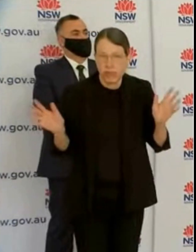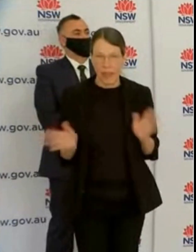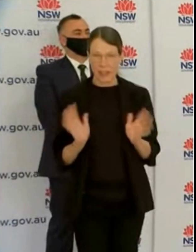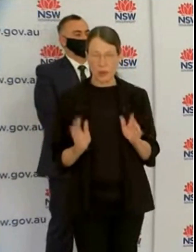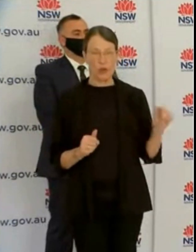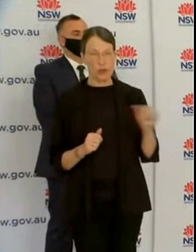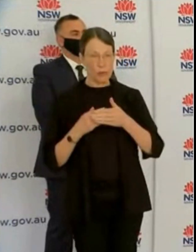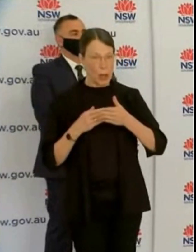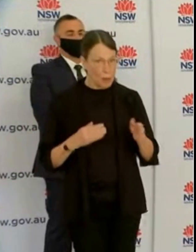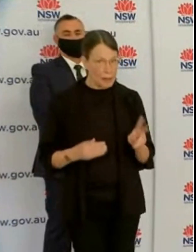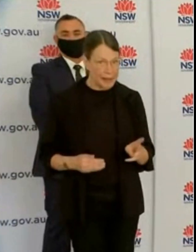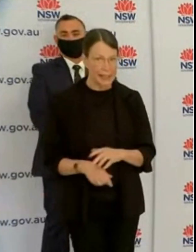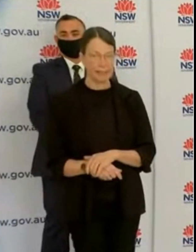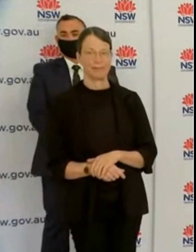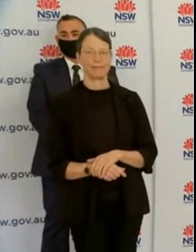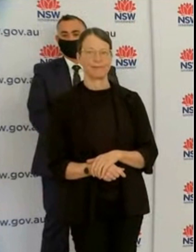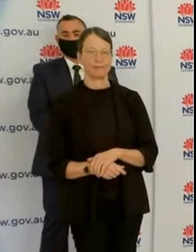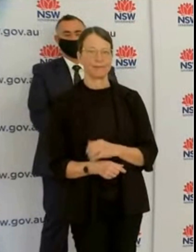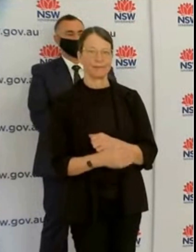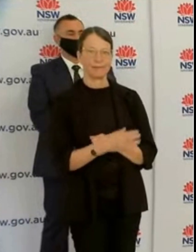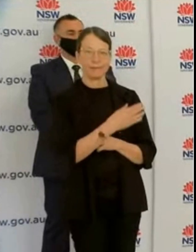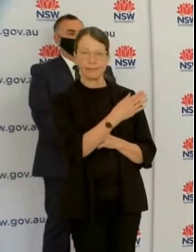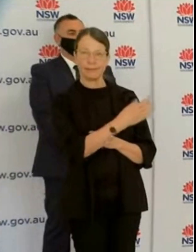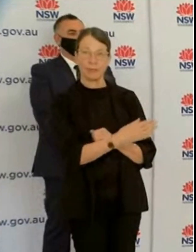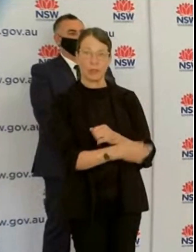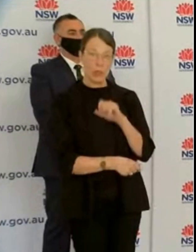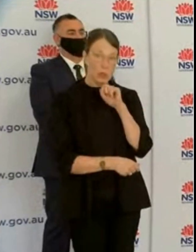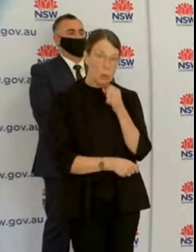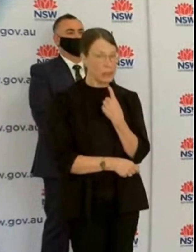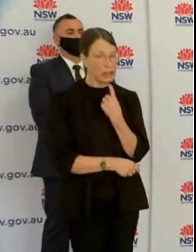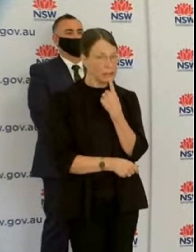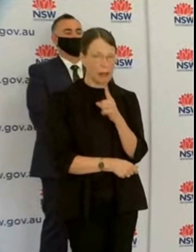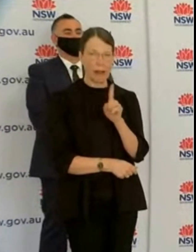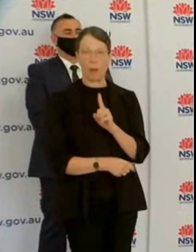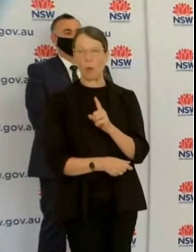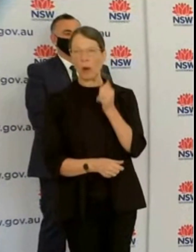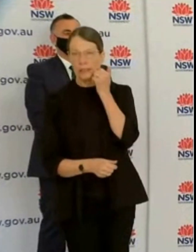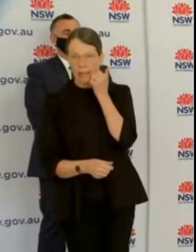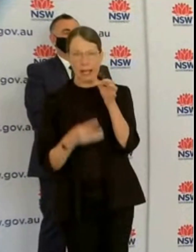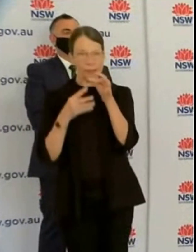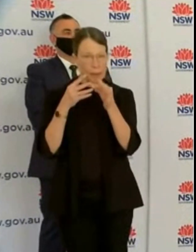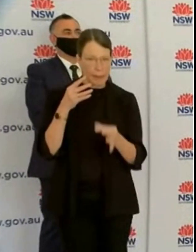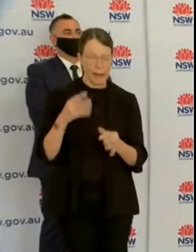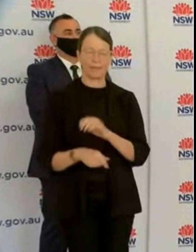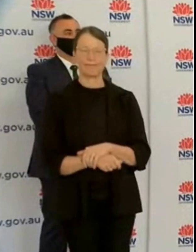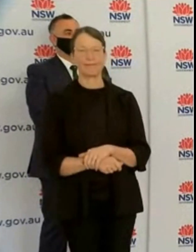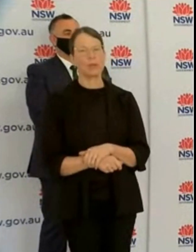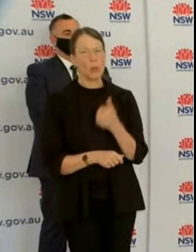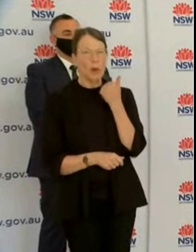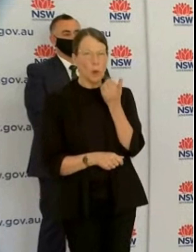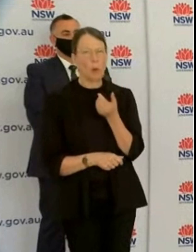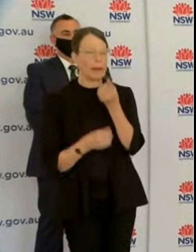date? Look, we always like to tell people what to expect beyond a particular date, and we've always said we'll let the rural and